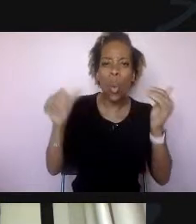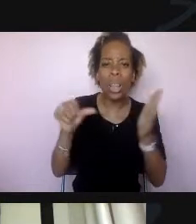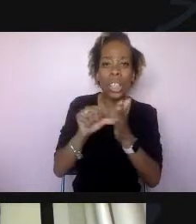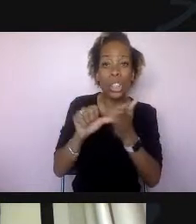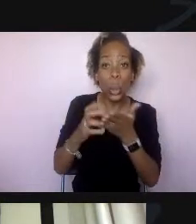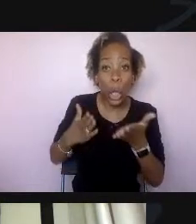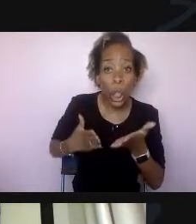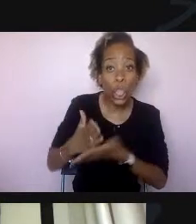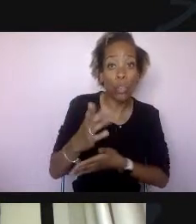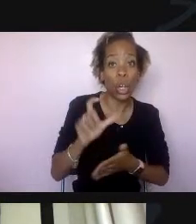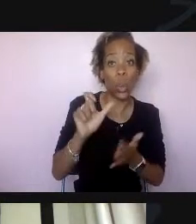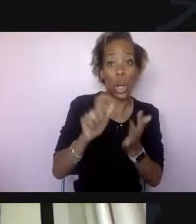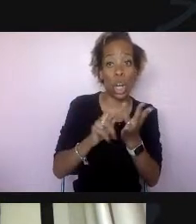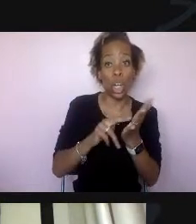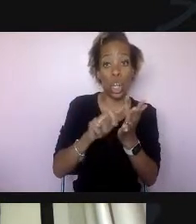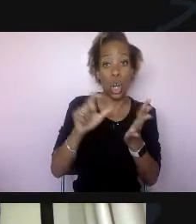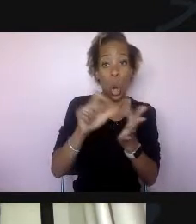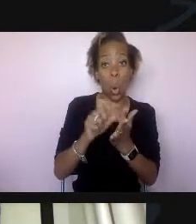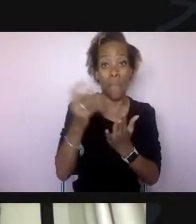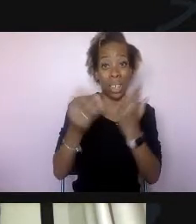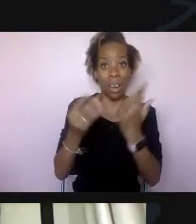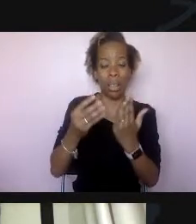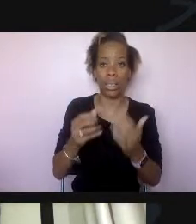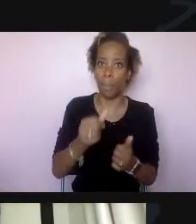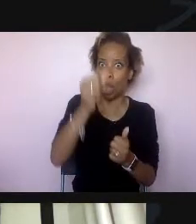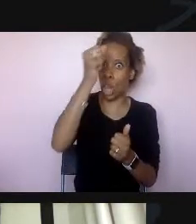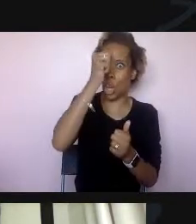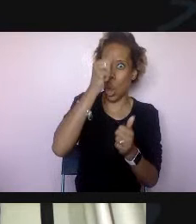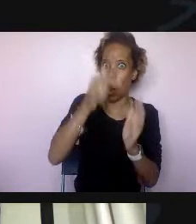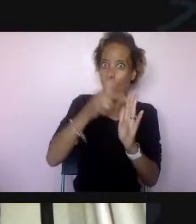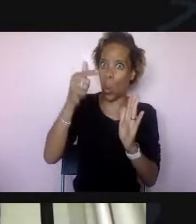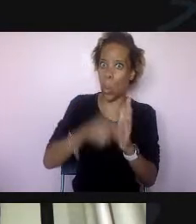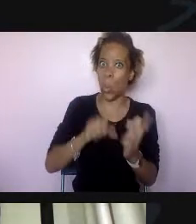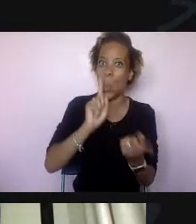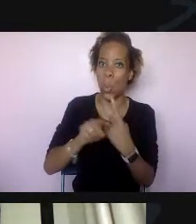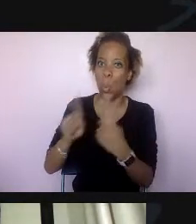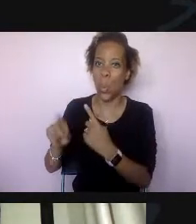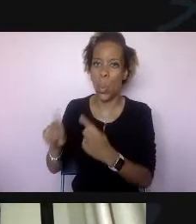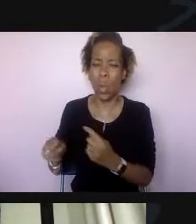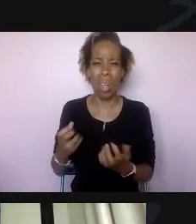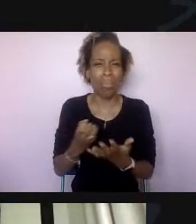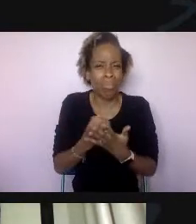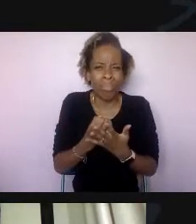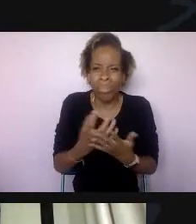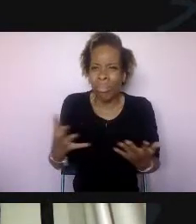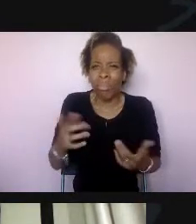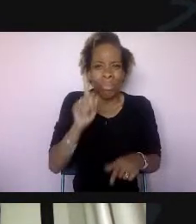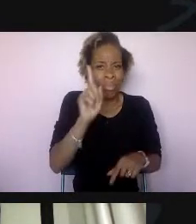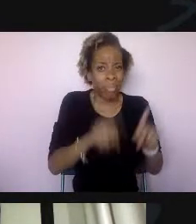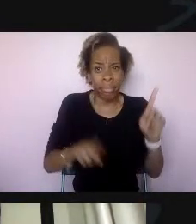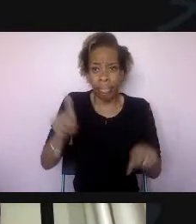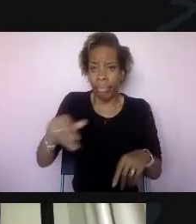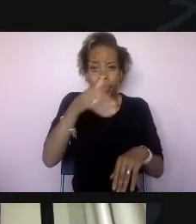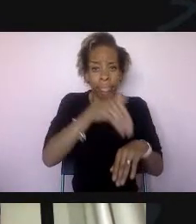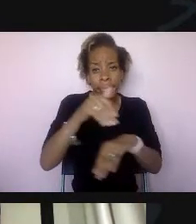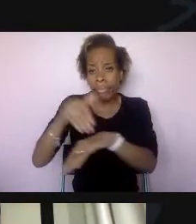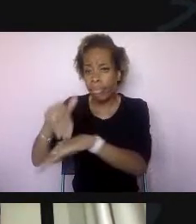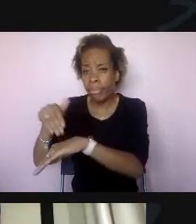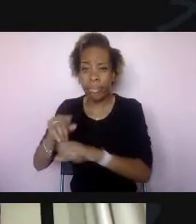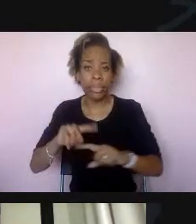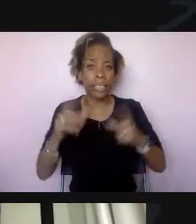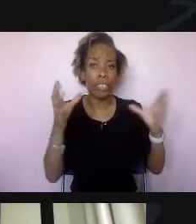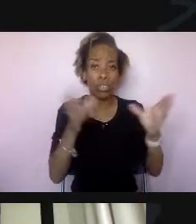there's lots to unpack here, and we know that the COVID pandemic has vastly differential impacts on different